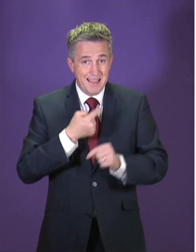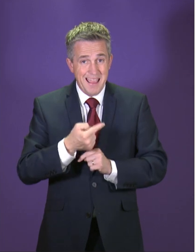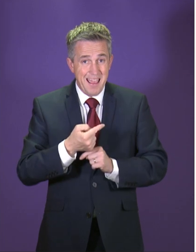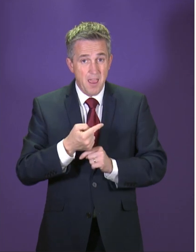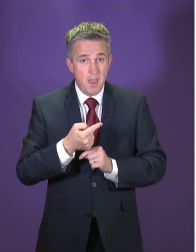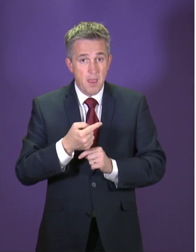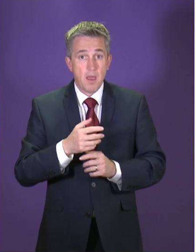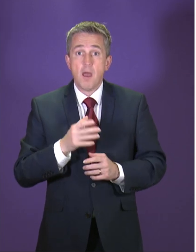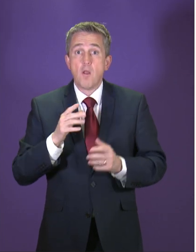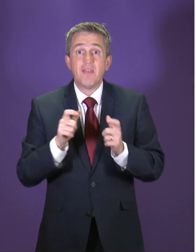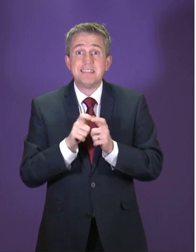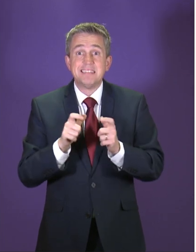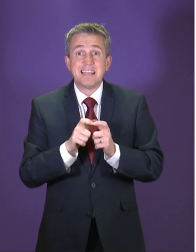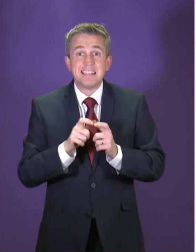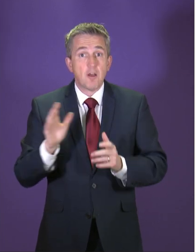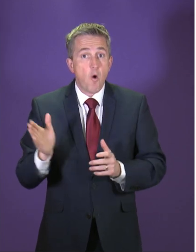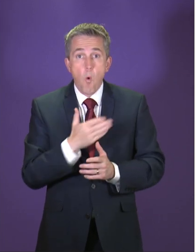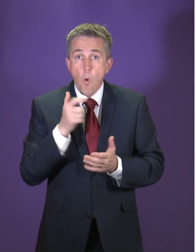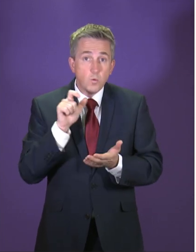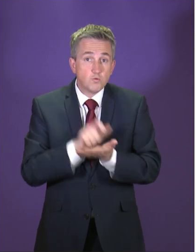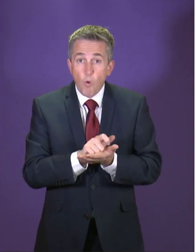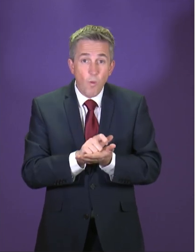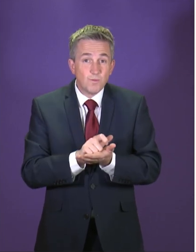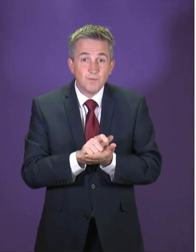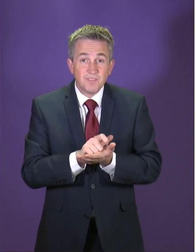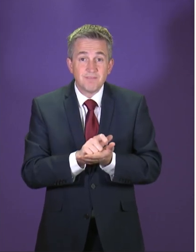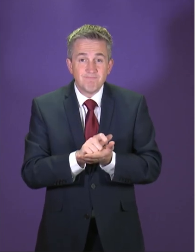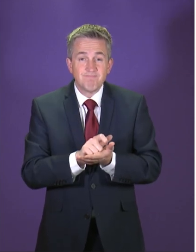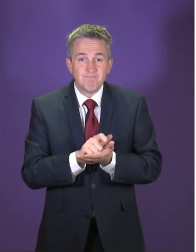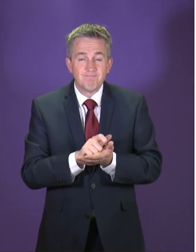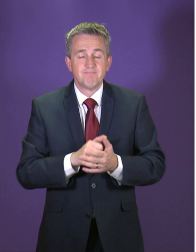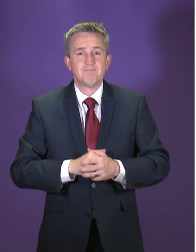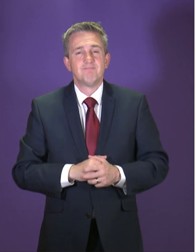all the tickets sold for all the shows.